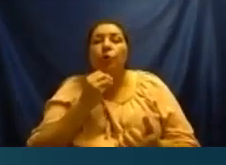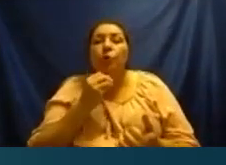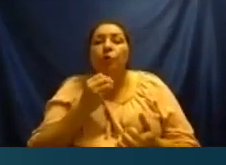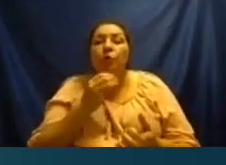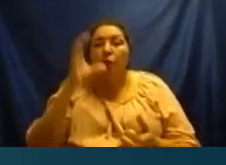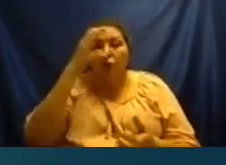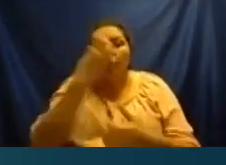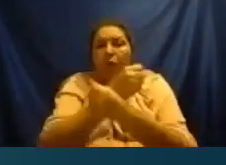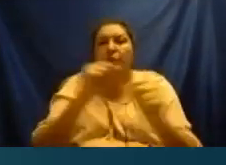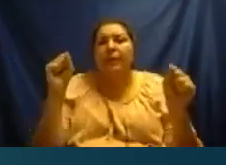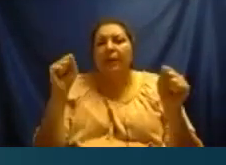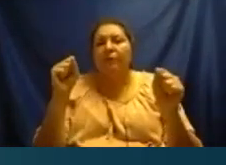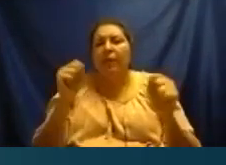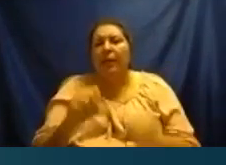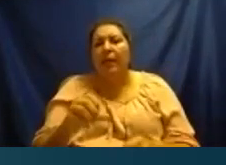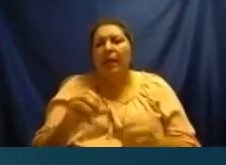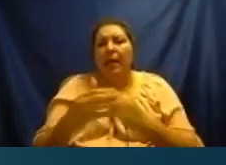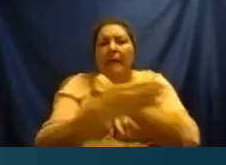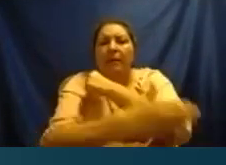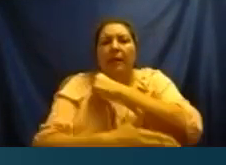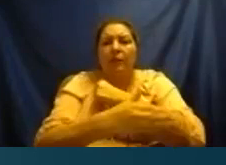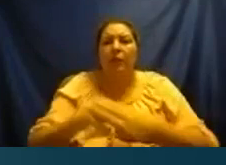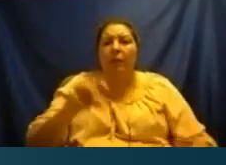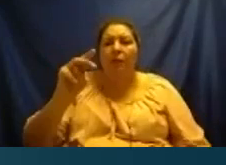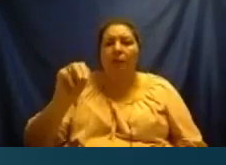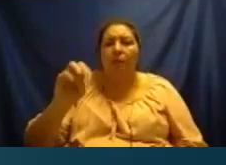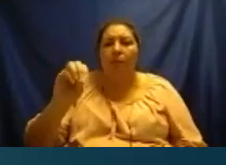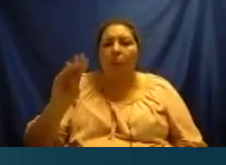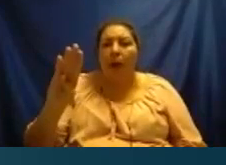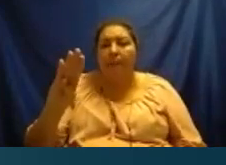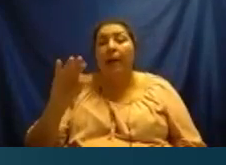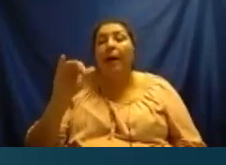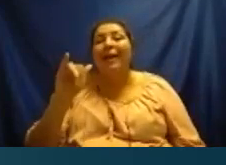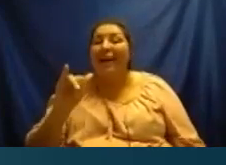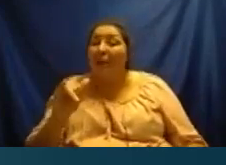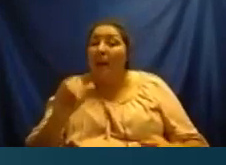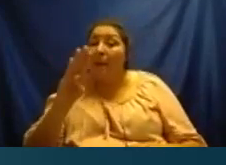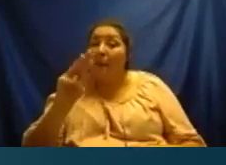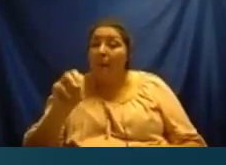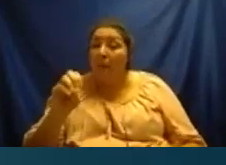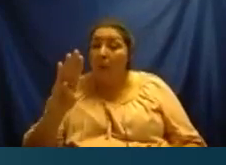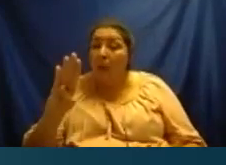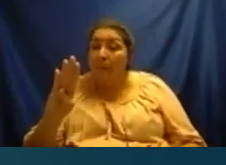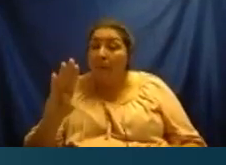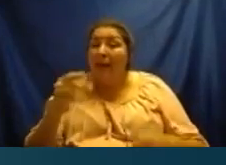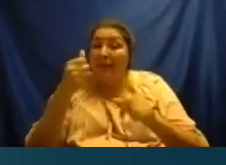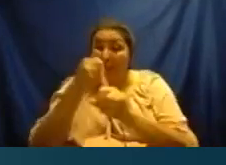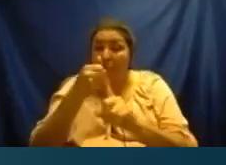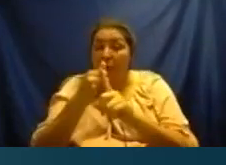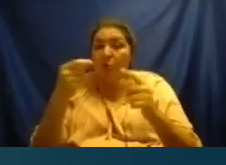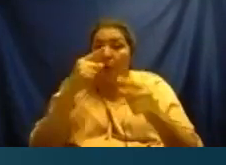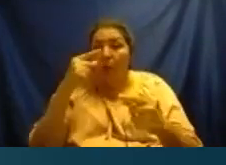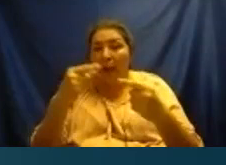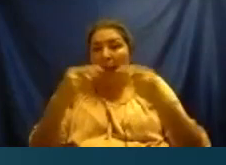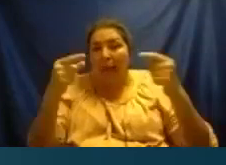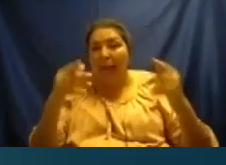as Moab was an ancient enemy of the Israelites. In fact, they had been, other sources tell